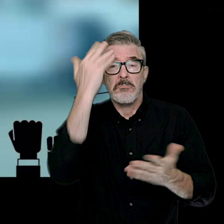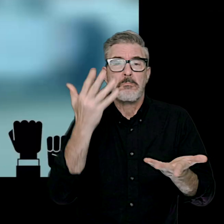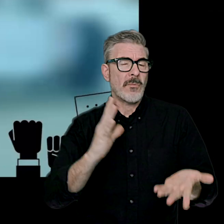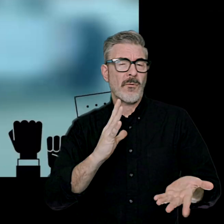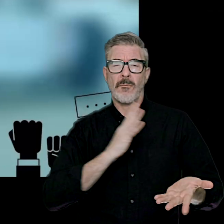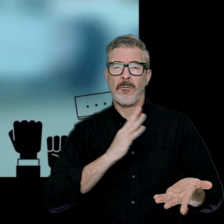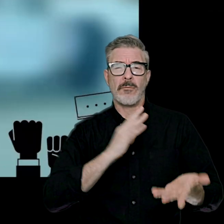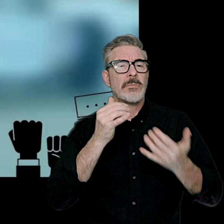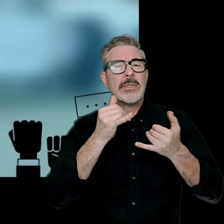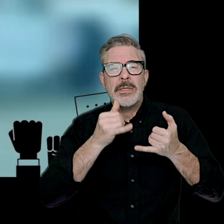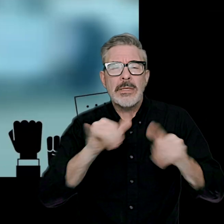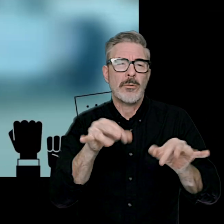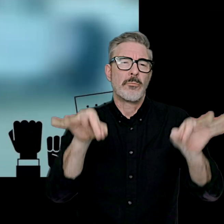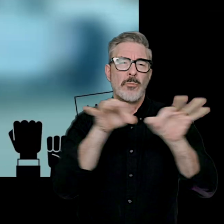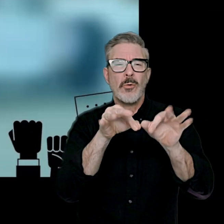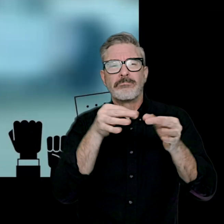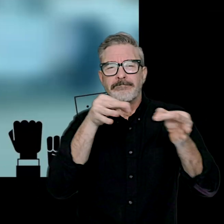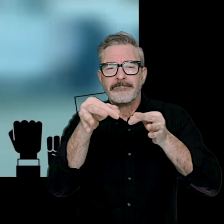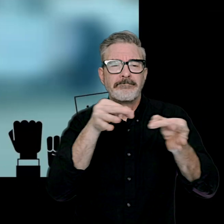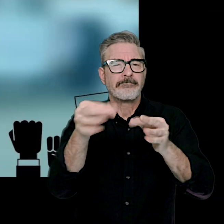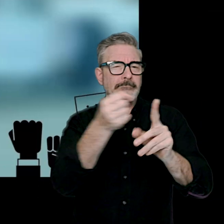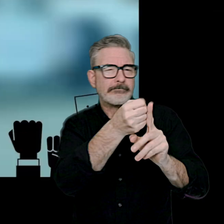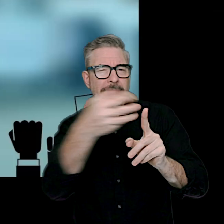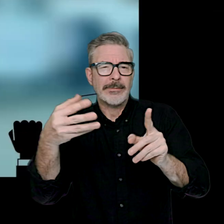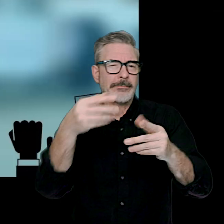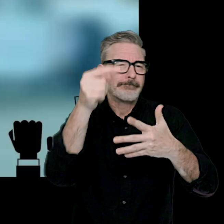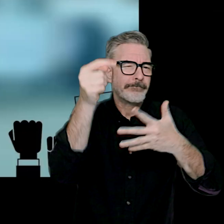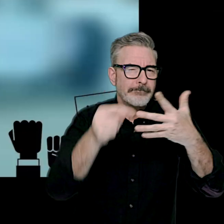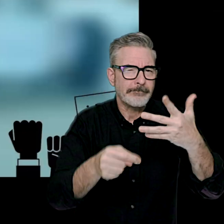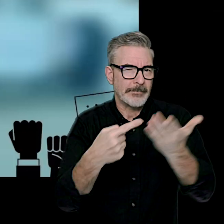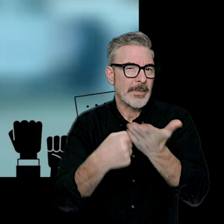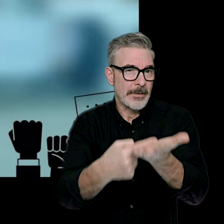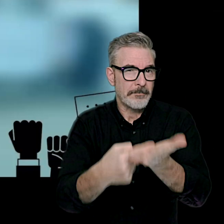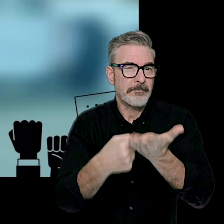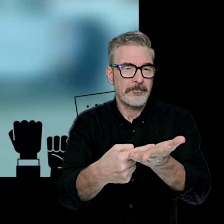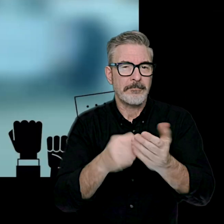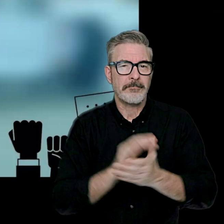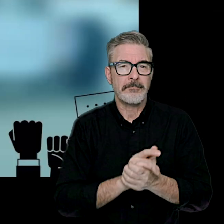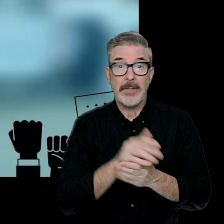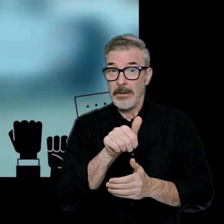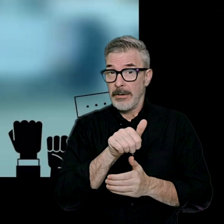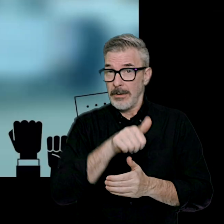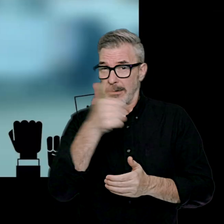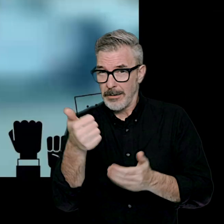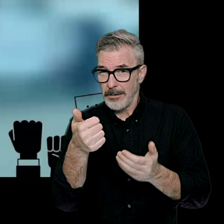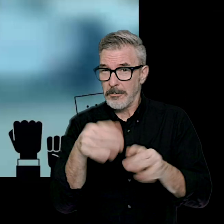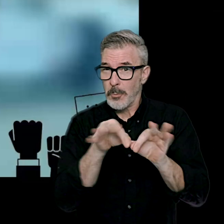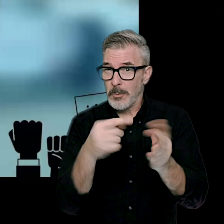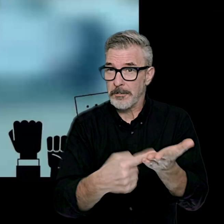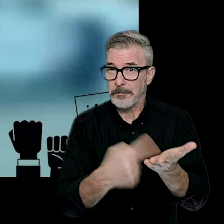rights are at work. Perhaps you already knew them, but we got into the meat of